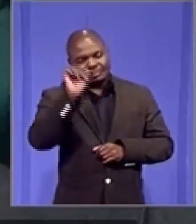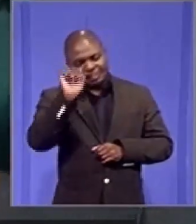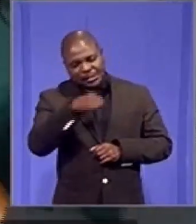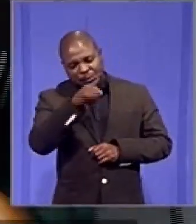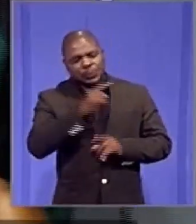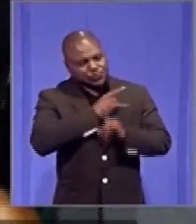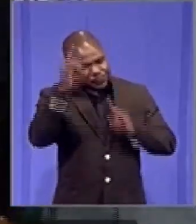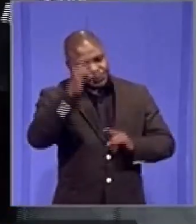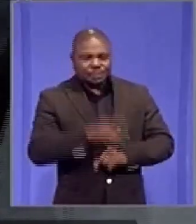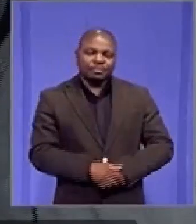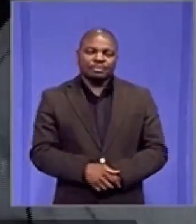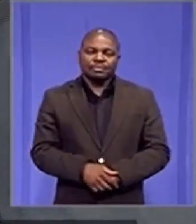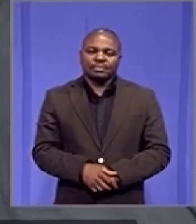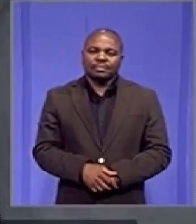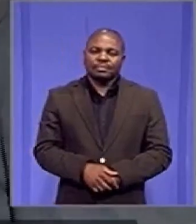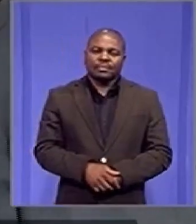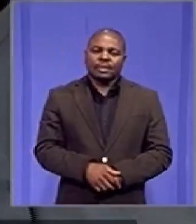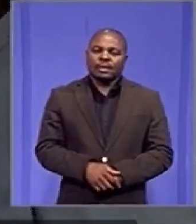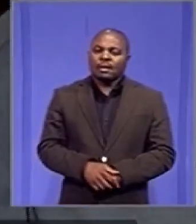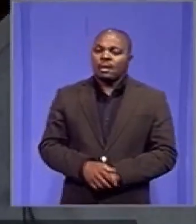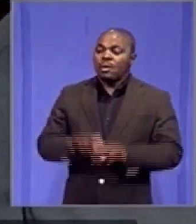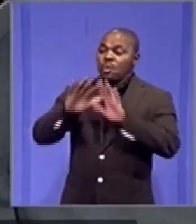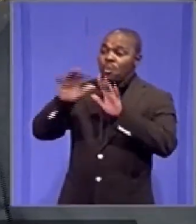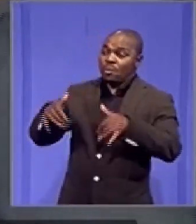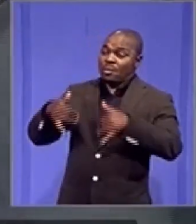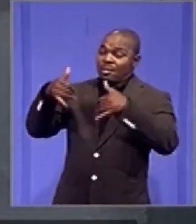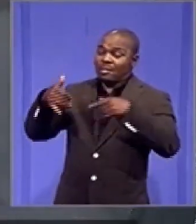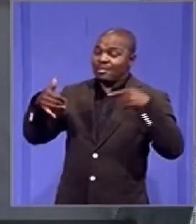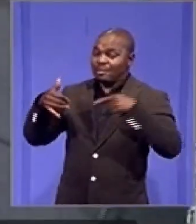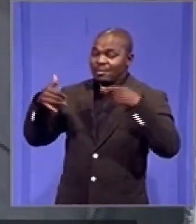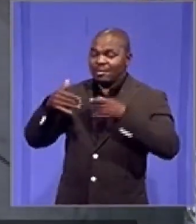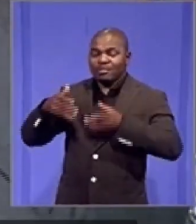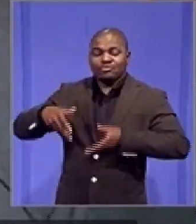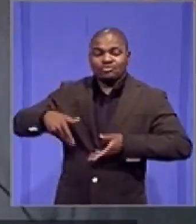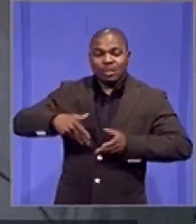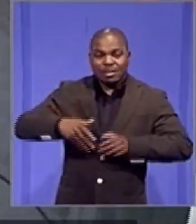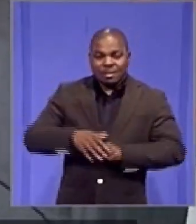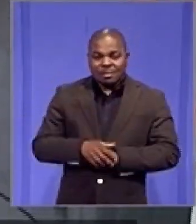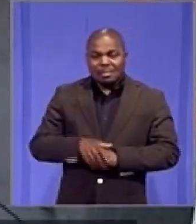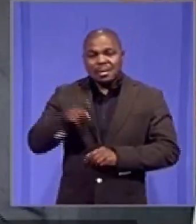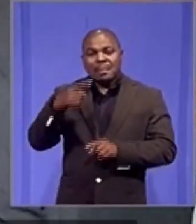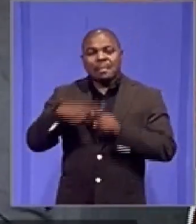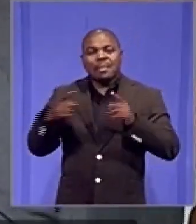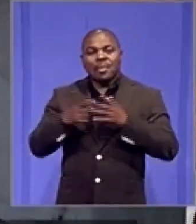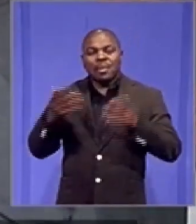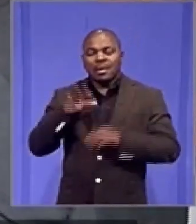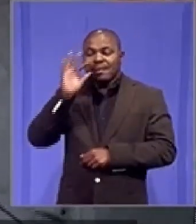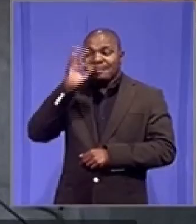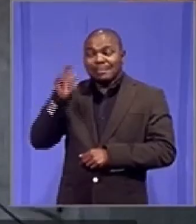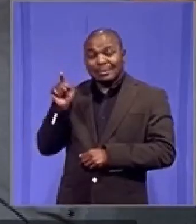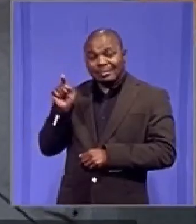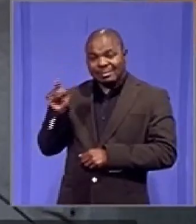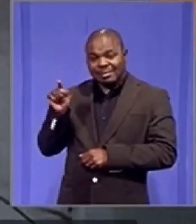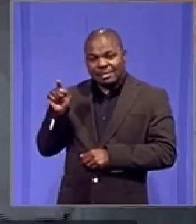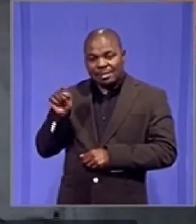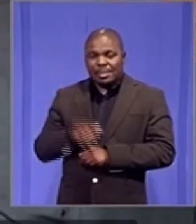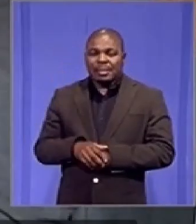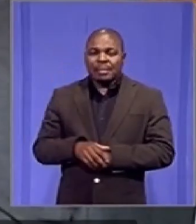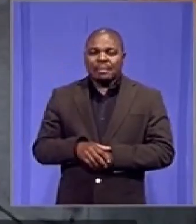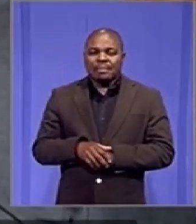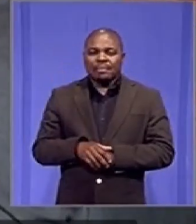rata. Motshameko ono wa sejana sa lefatshe sa rugby o tshameka kwa nageng ya France